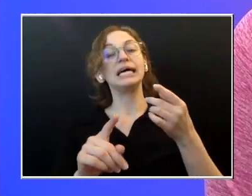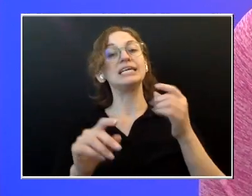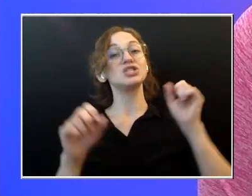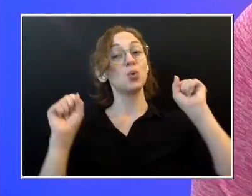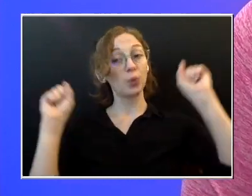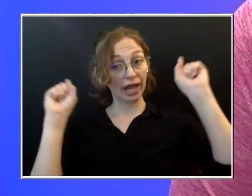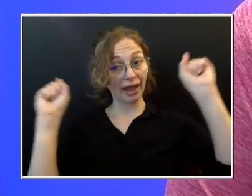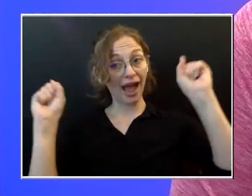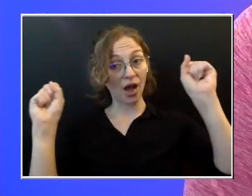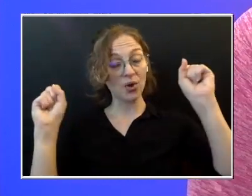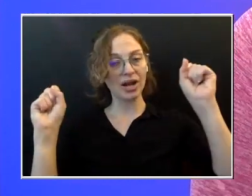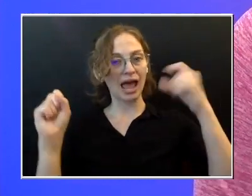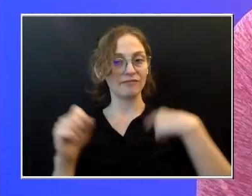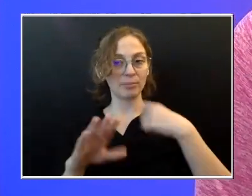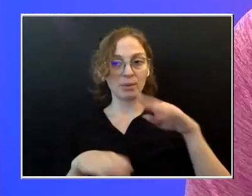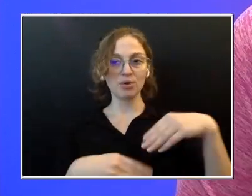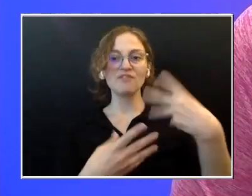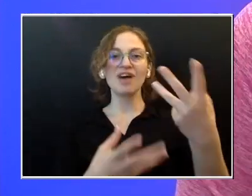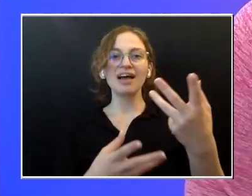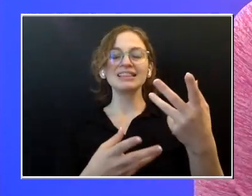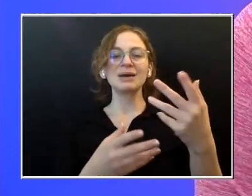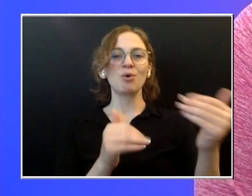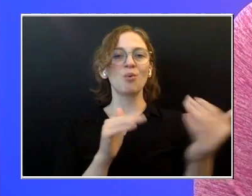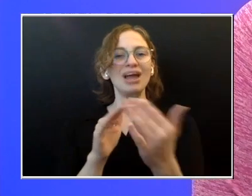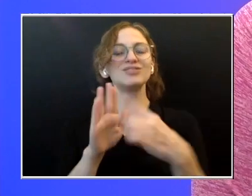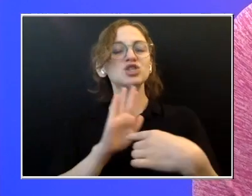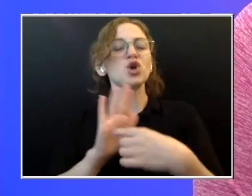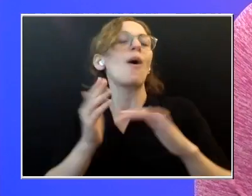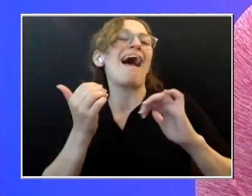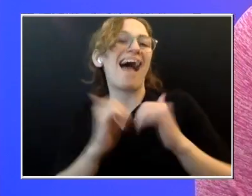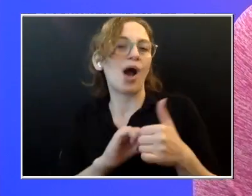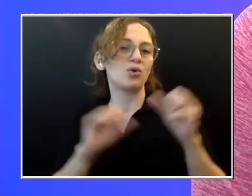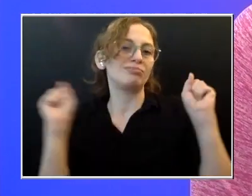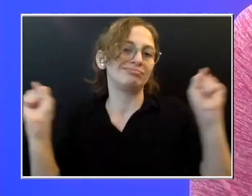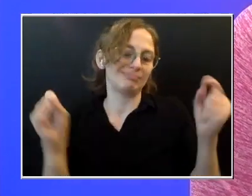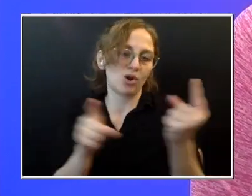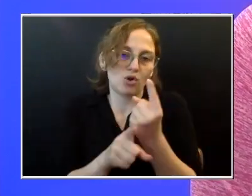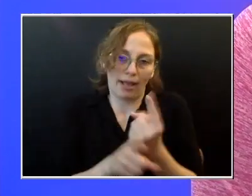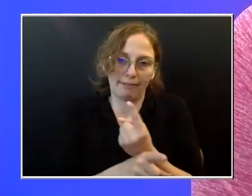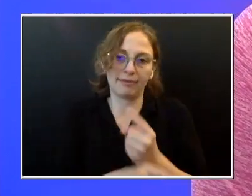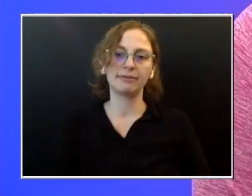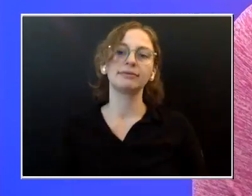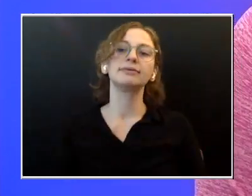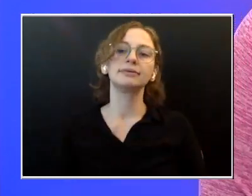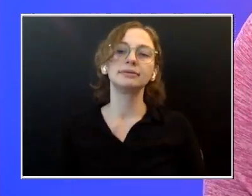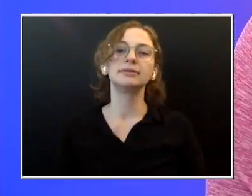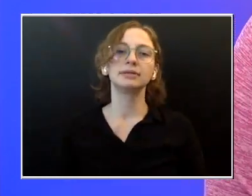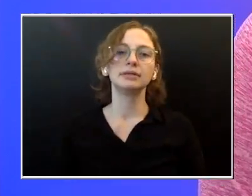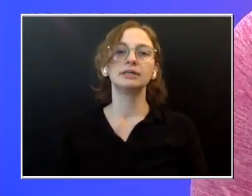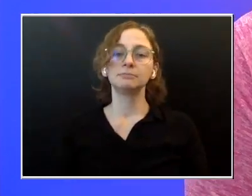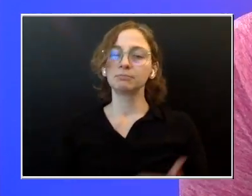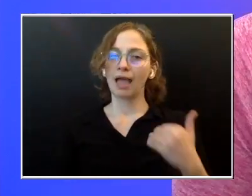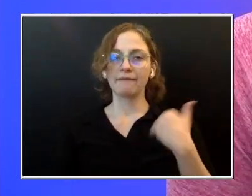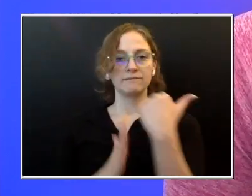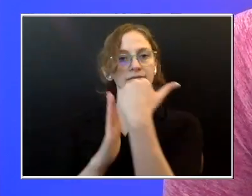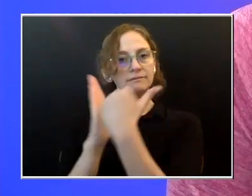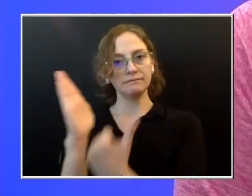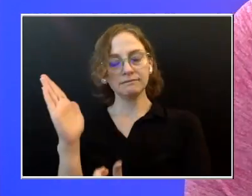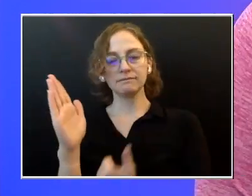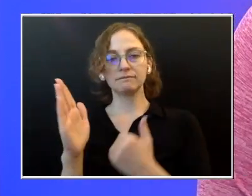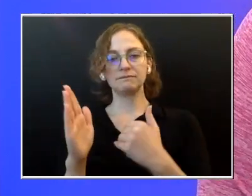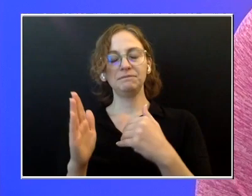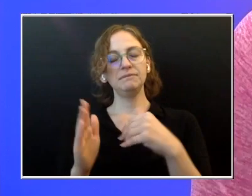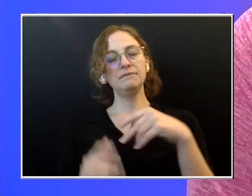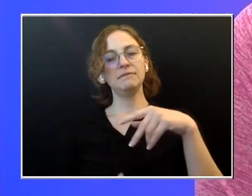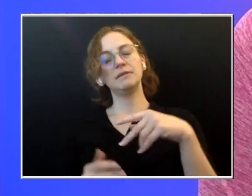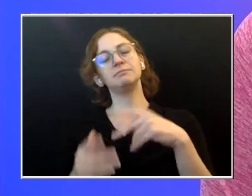you know, ways to show them how to work out correctly, to have, you know, a list of like physical therapists and,